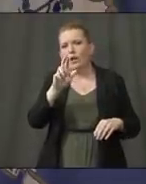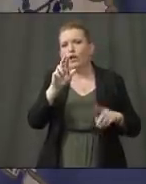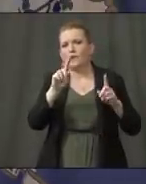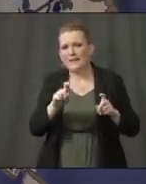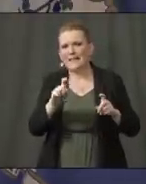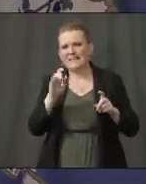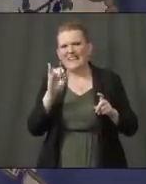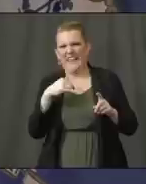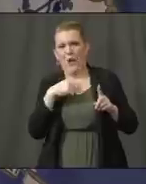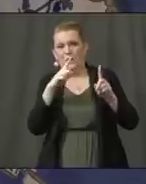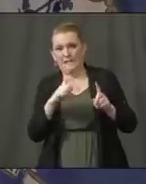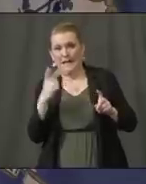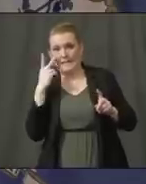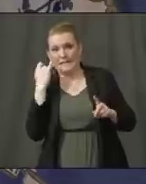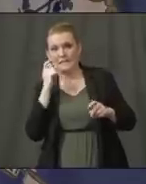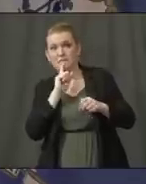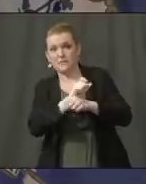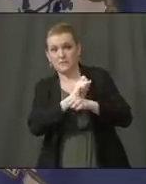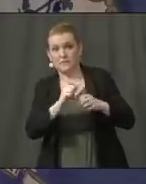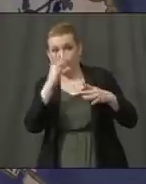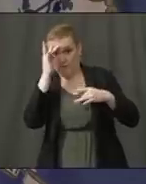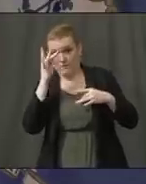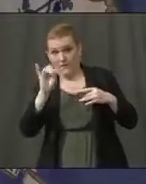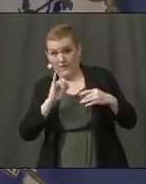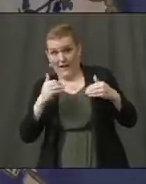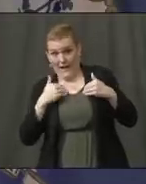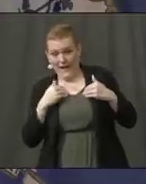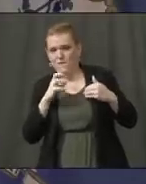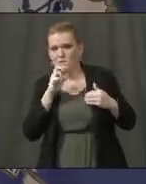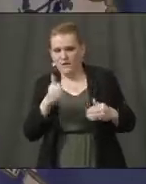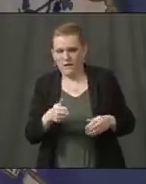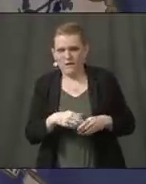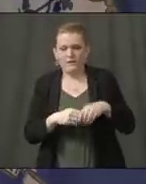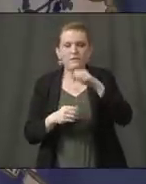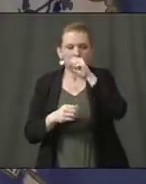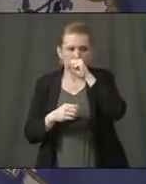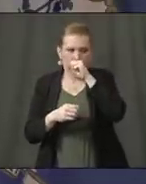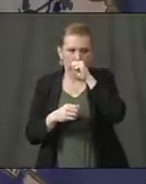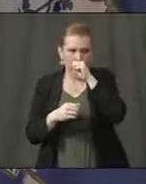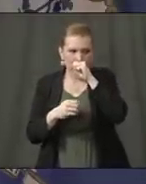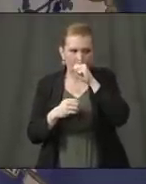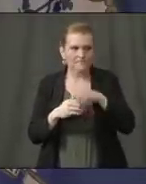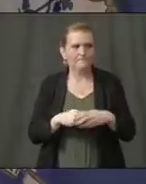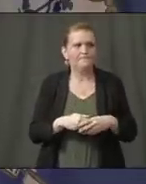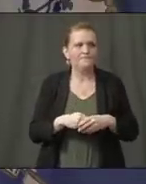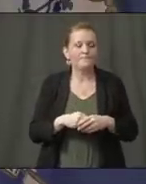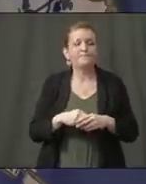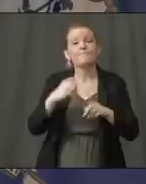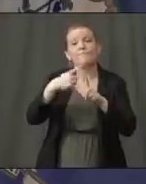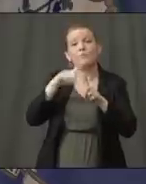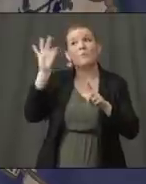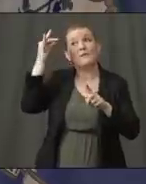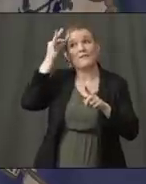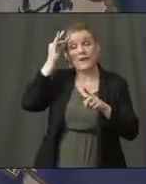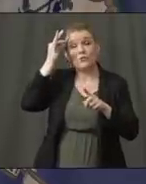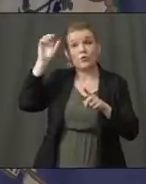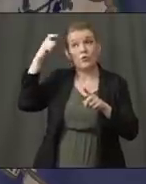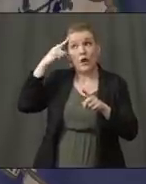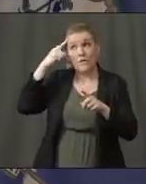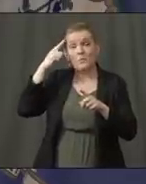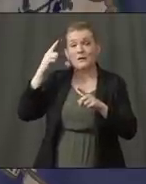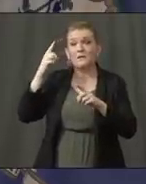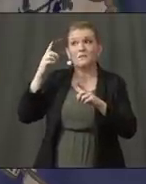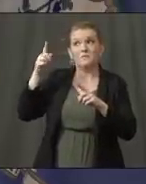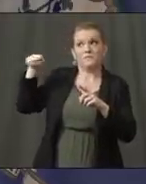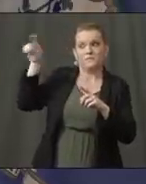not. I think we're supposed to get a green light from the federal government later this week in terms of those labs,